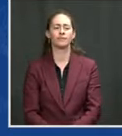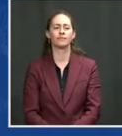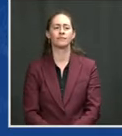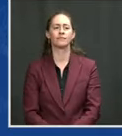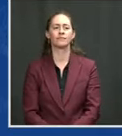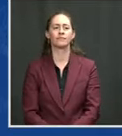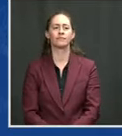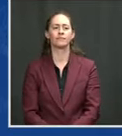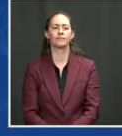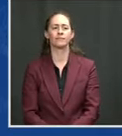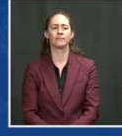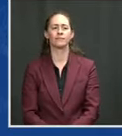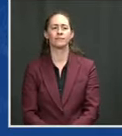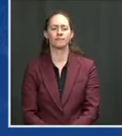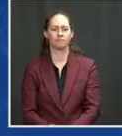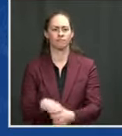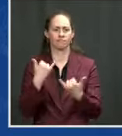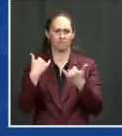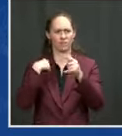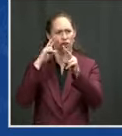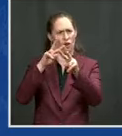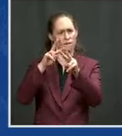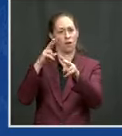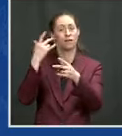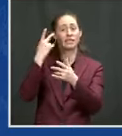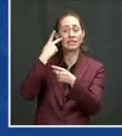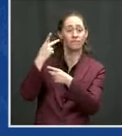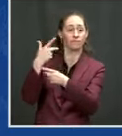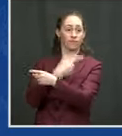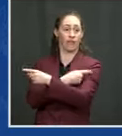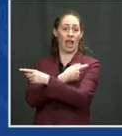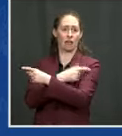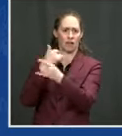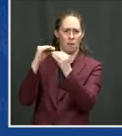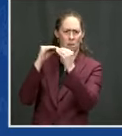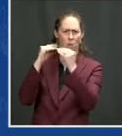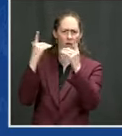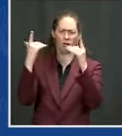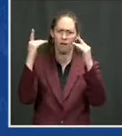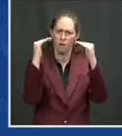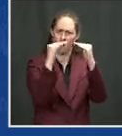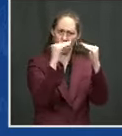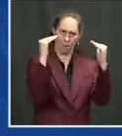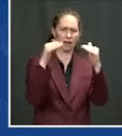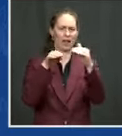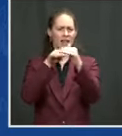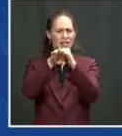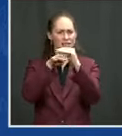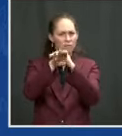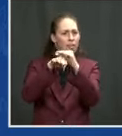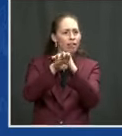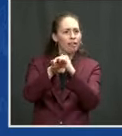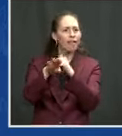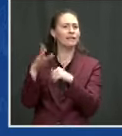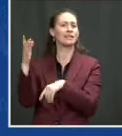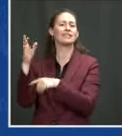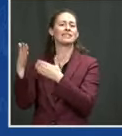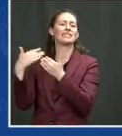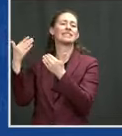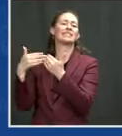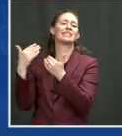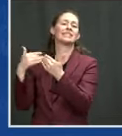prioritizing access, focusing in on ease and convenience, and addressing those structural barriers we begin to talk about, making